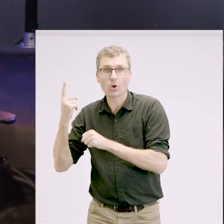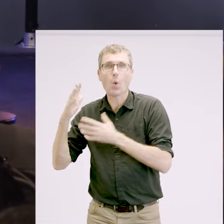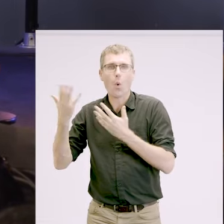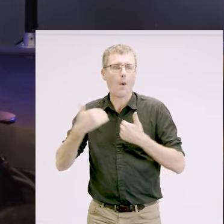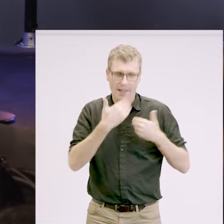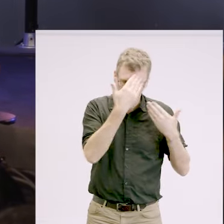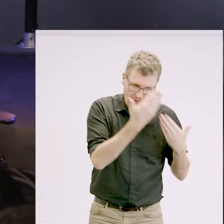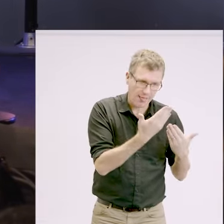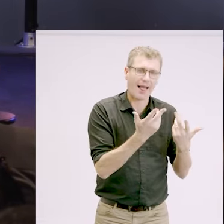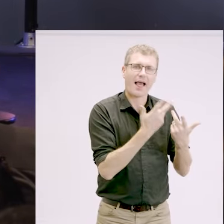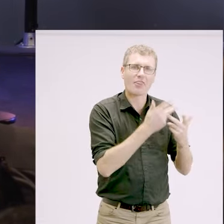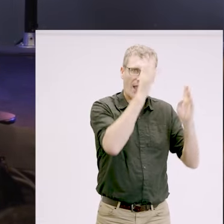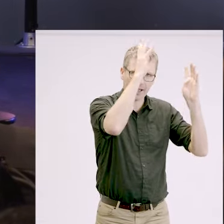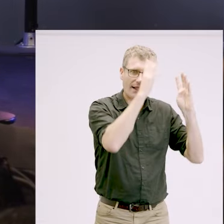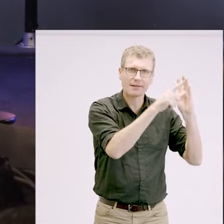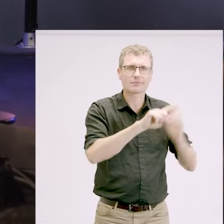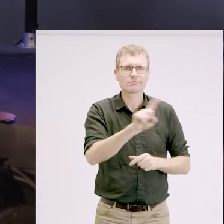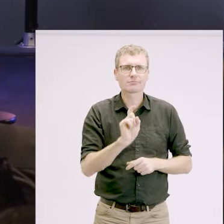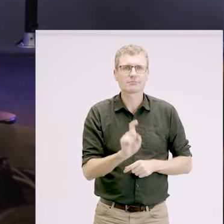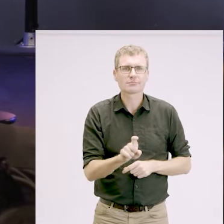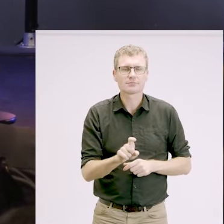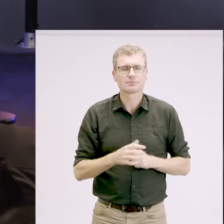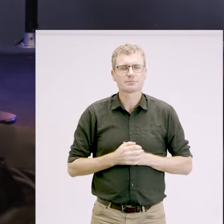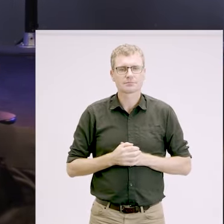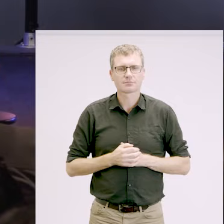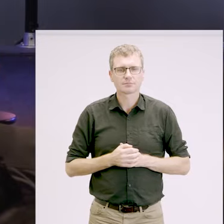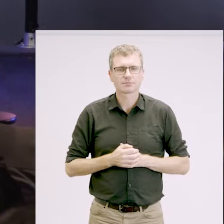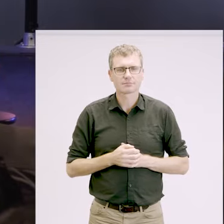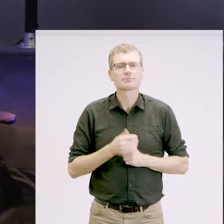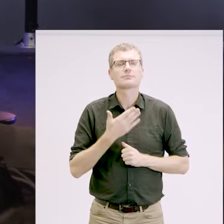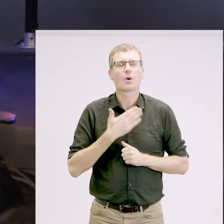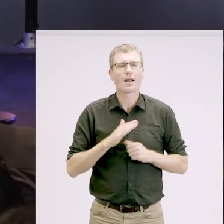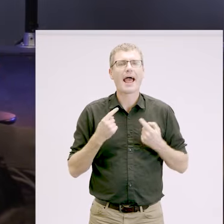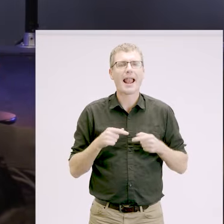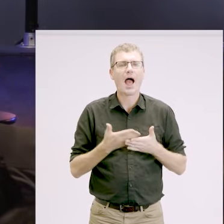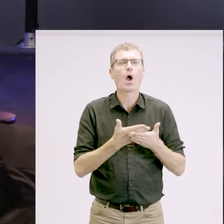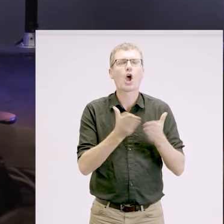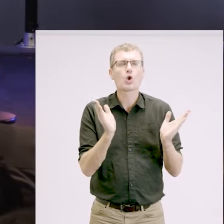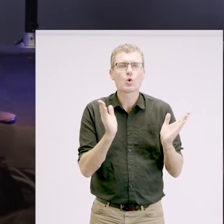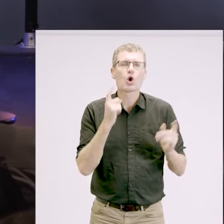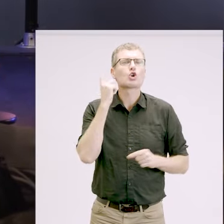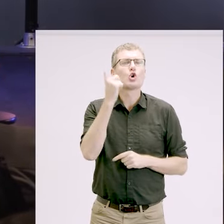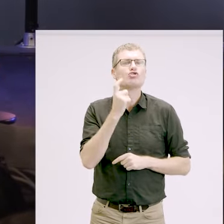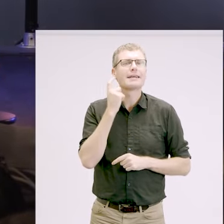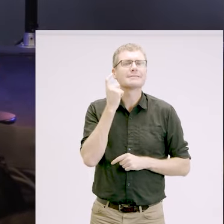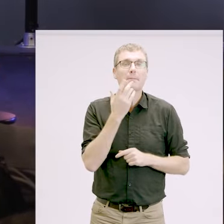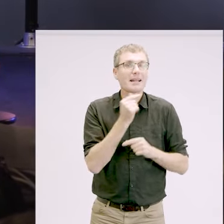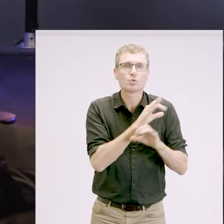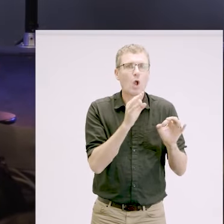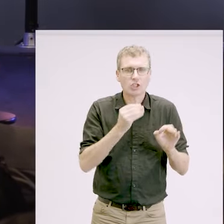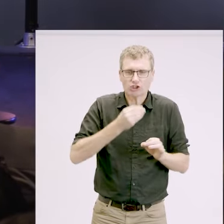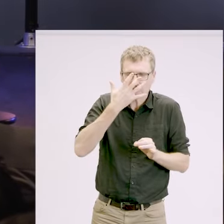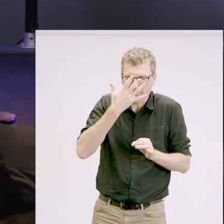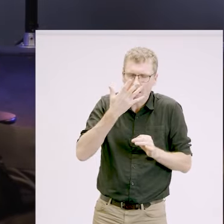now? Or am I actually in servitude to another king? You know, I just want to give you permission to be curious about that.